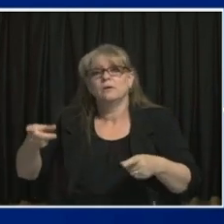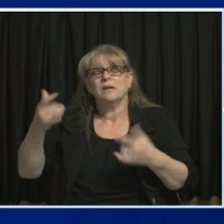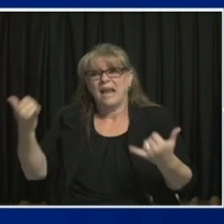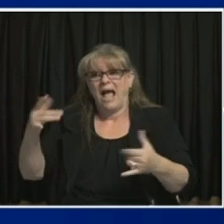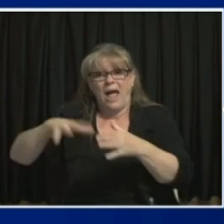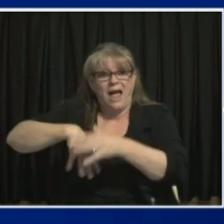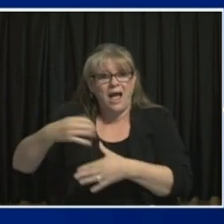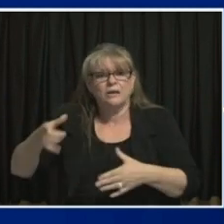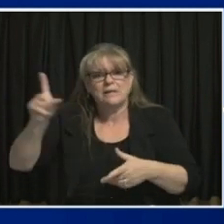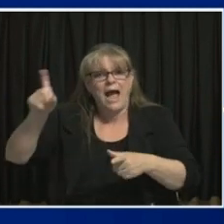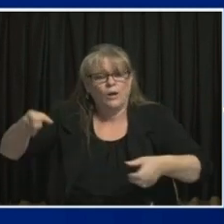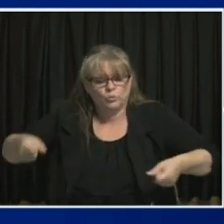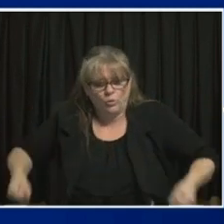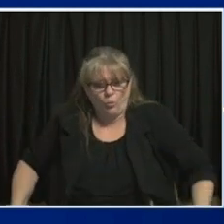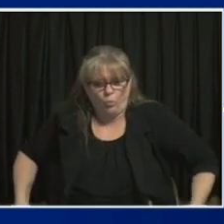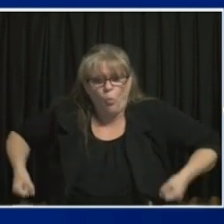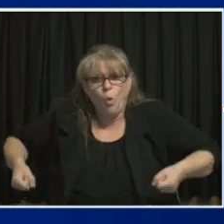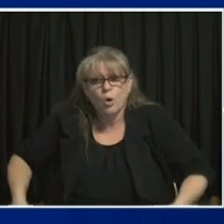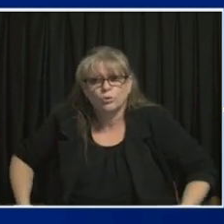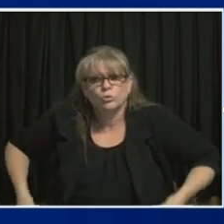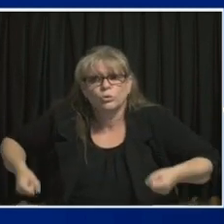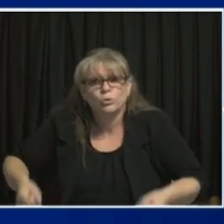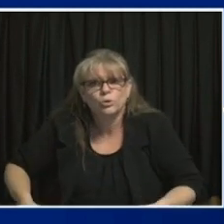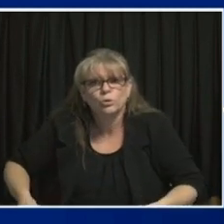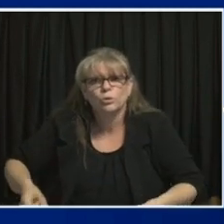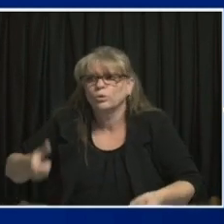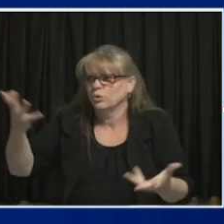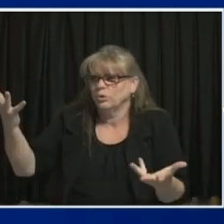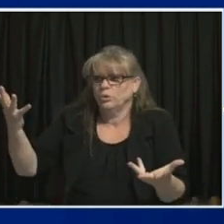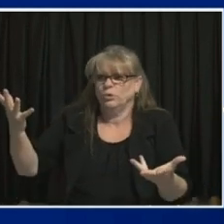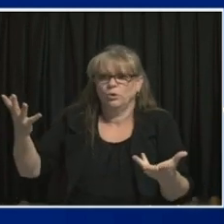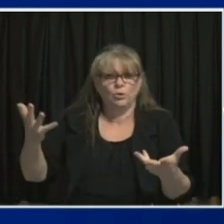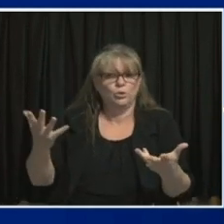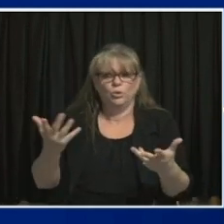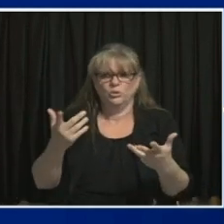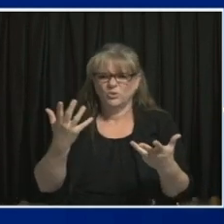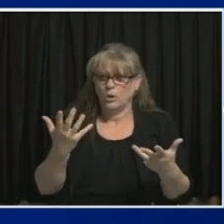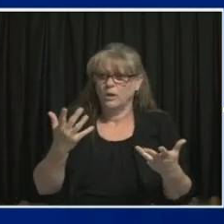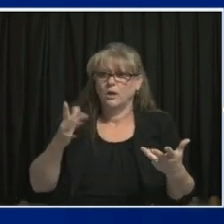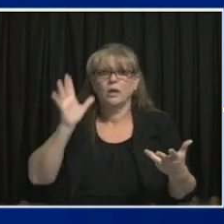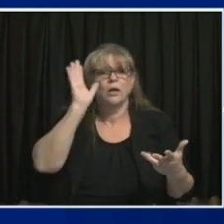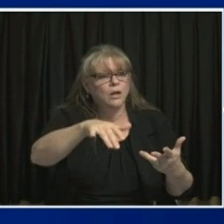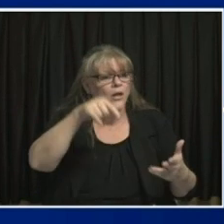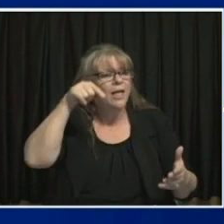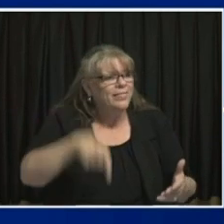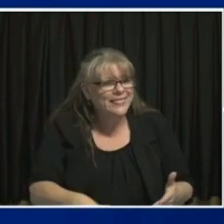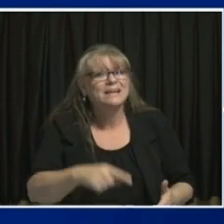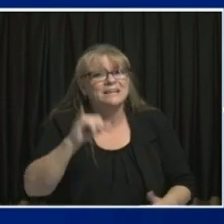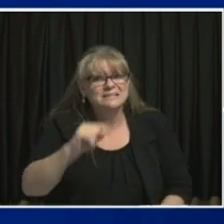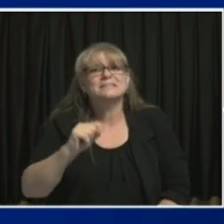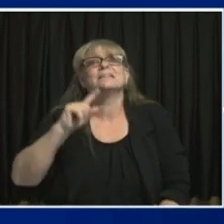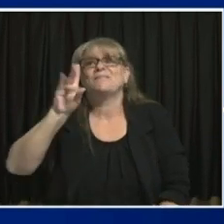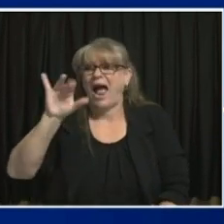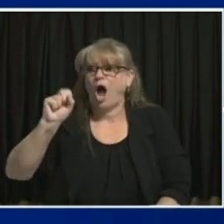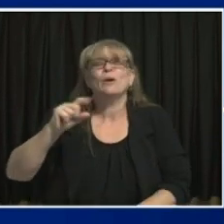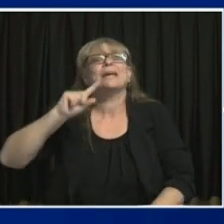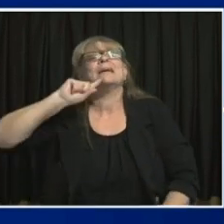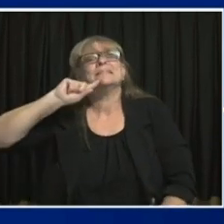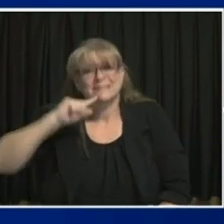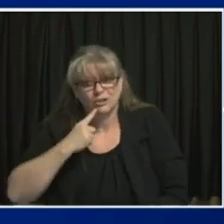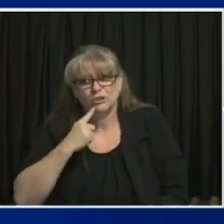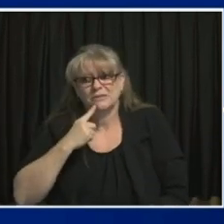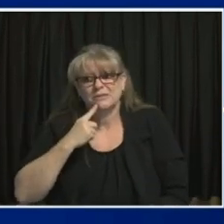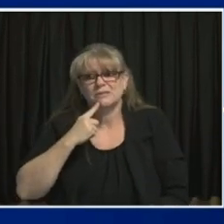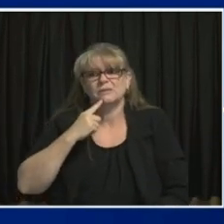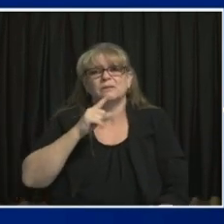walker. He implored others to take this virus seriously. He said, "Do it for the greater good. Spend a couple weeks keeping your